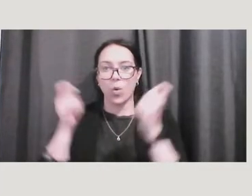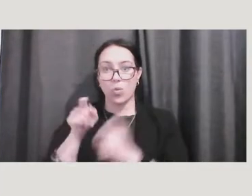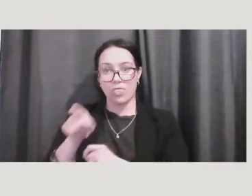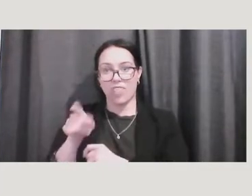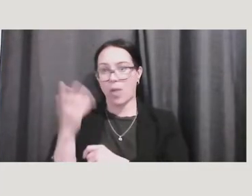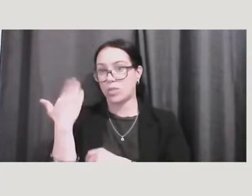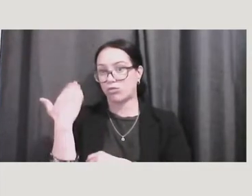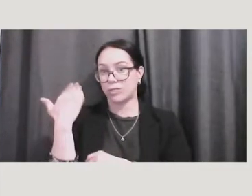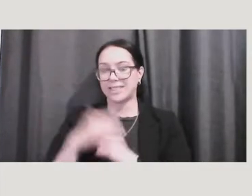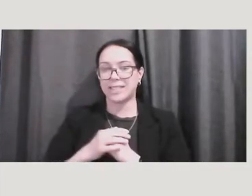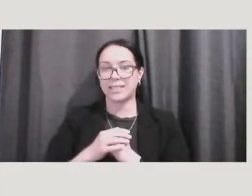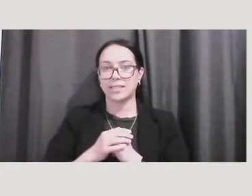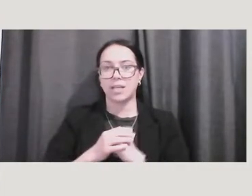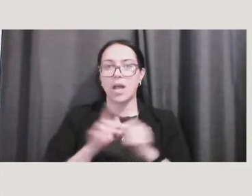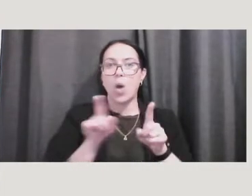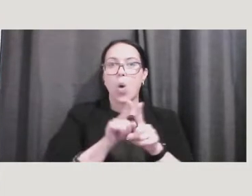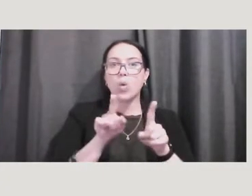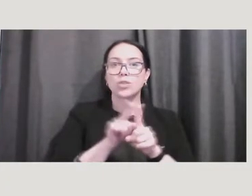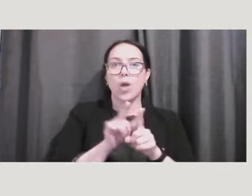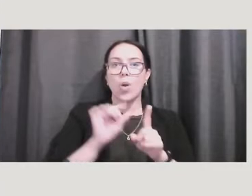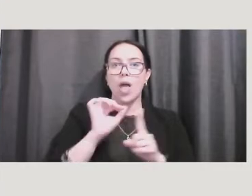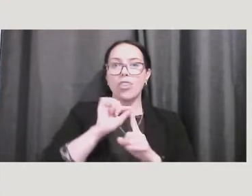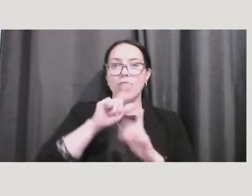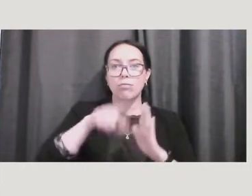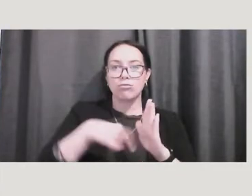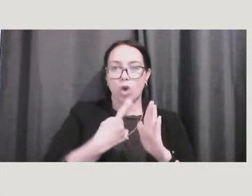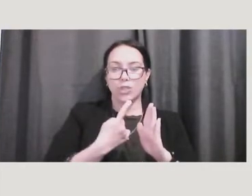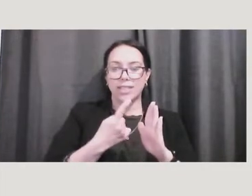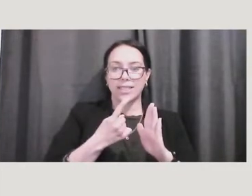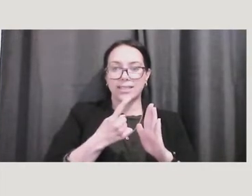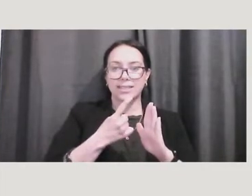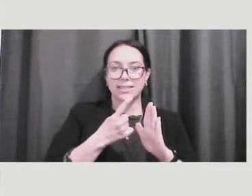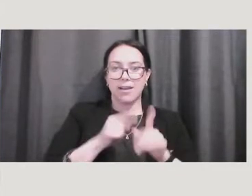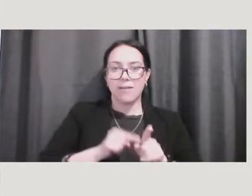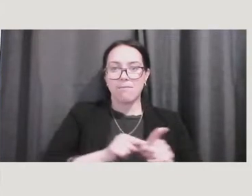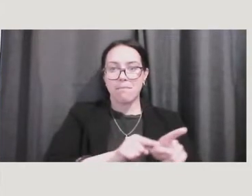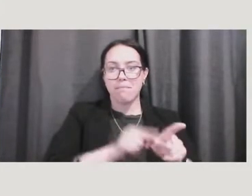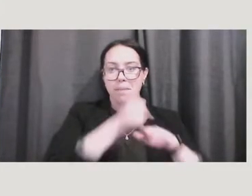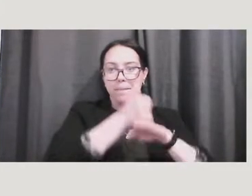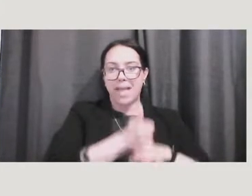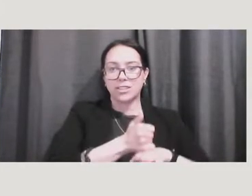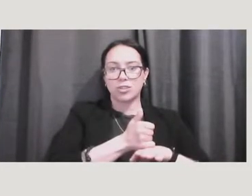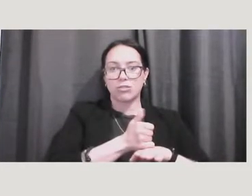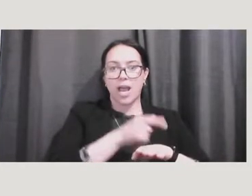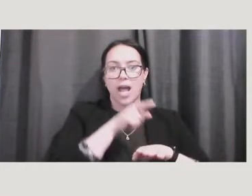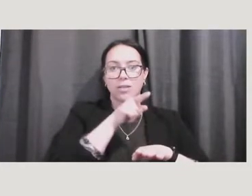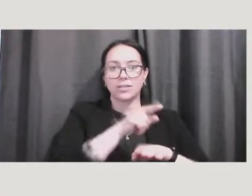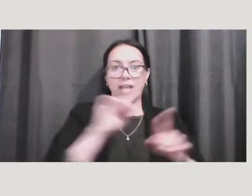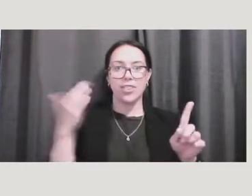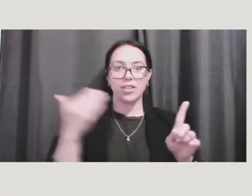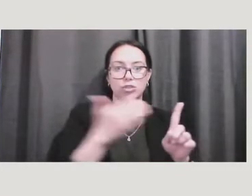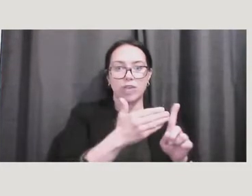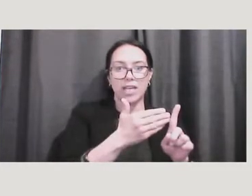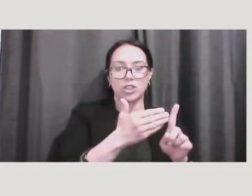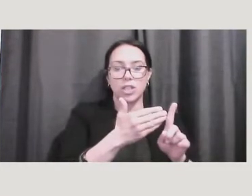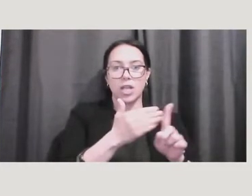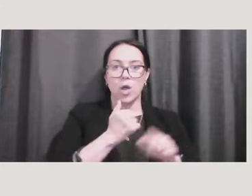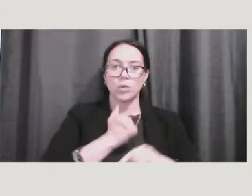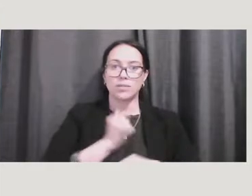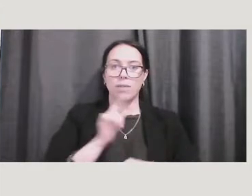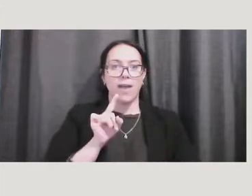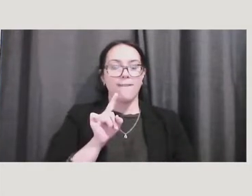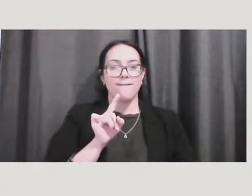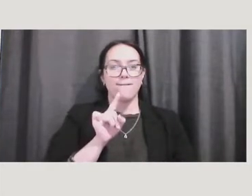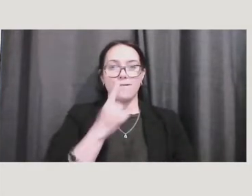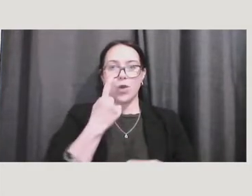but also the project that was based around the strategy was my um my first ever curatorial